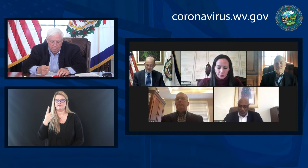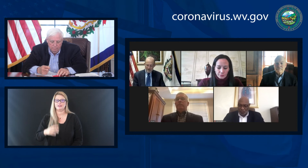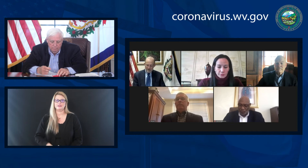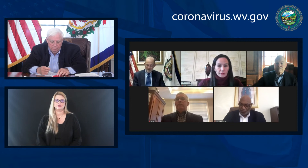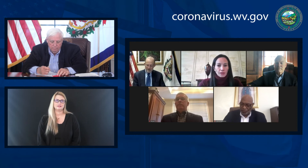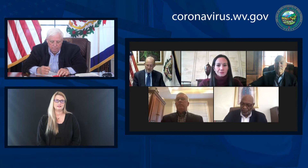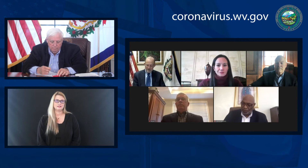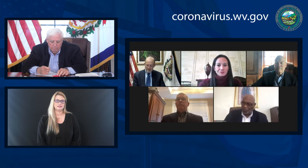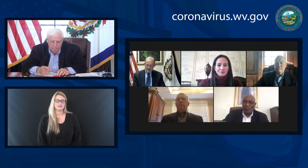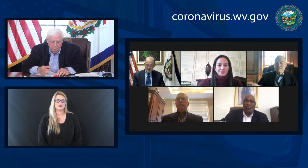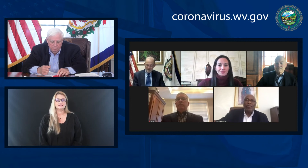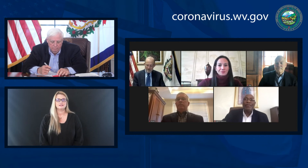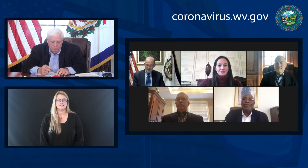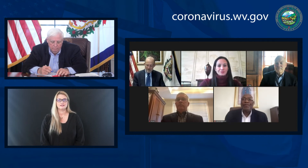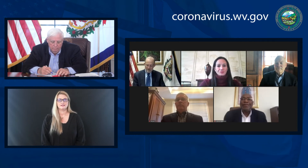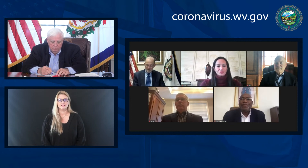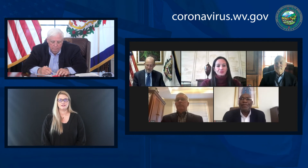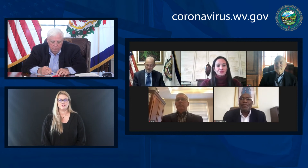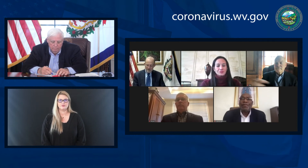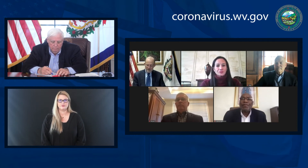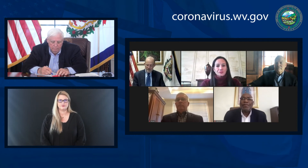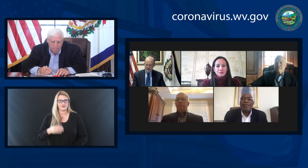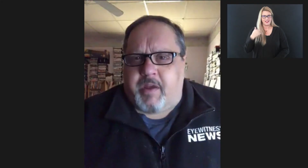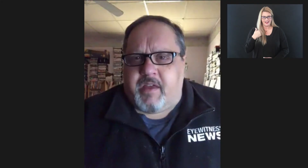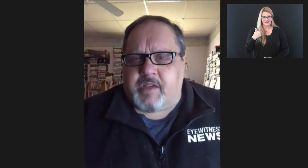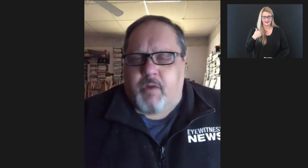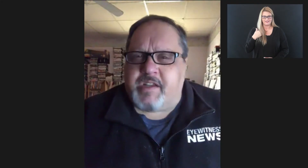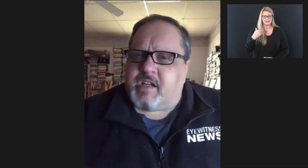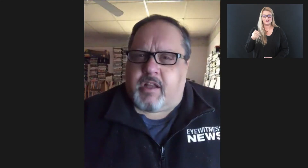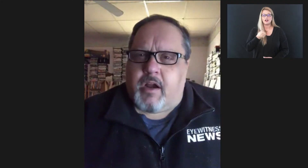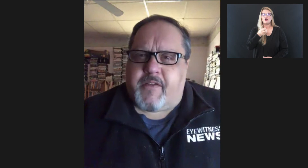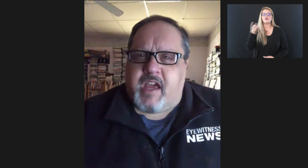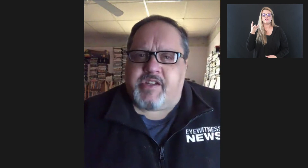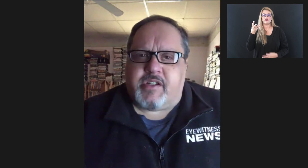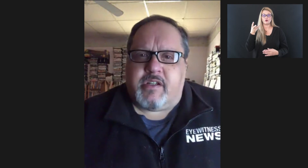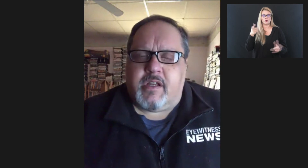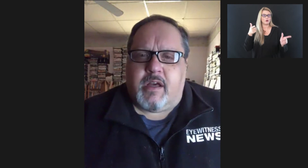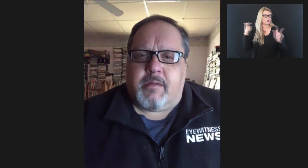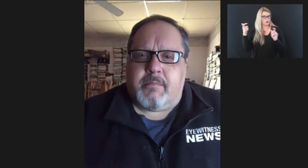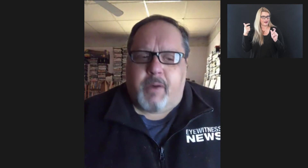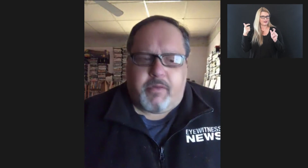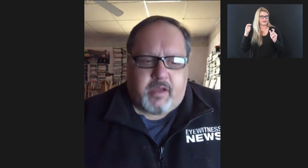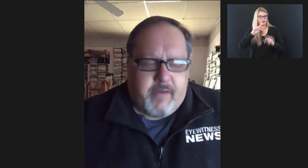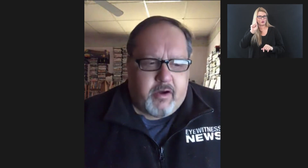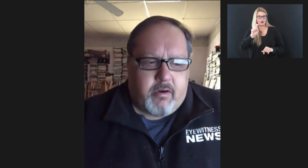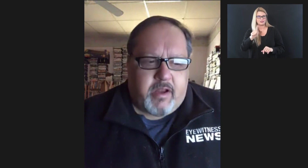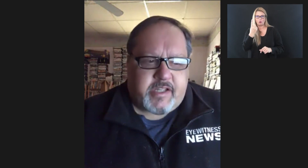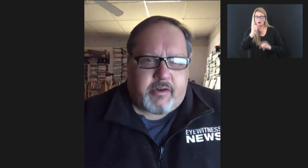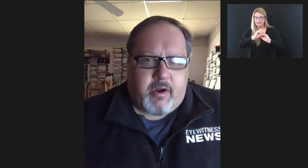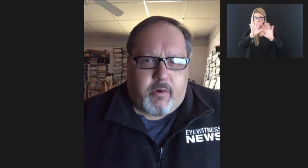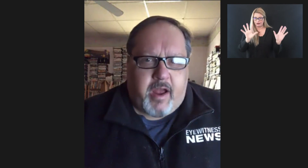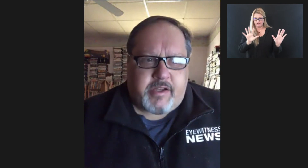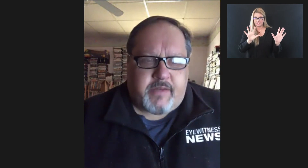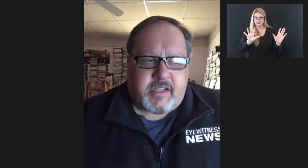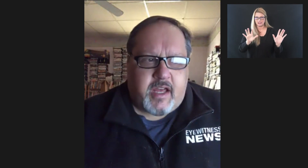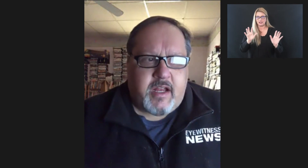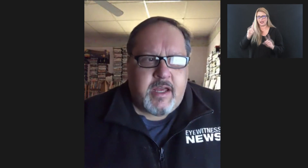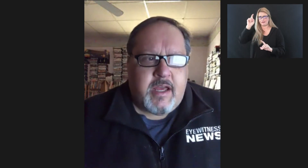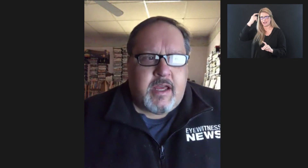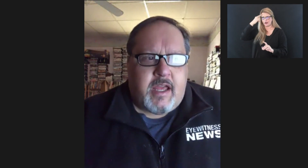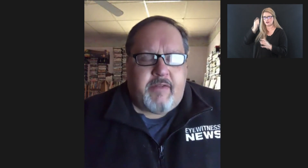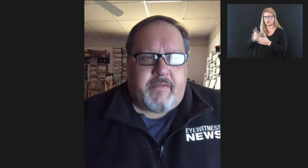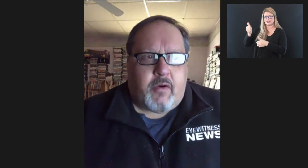Hi, this is Kenny Bass with Channel 8 and Fox 11. I have a couple of quick things. One is a clarification. Both the governor and Secretary Crouch have